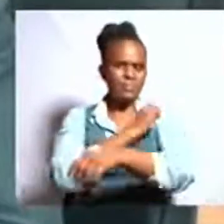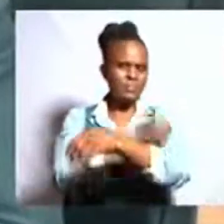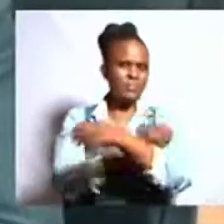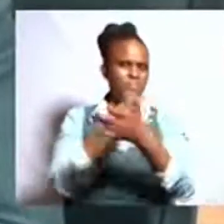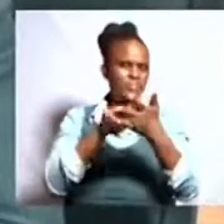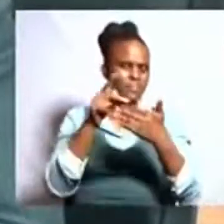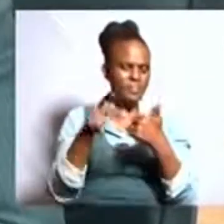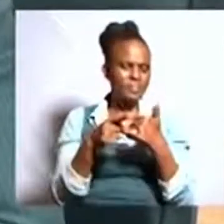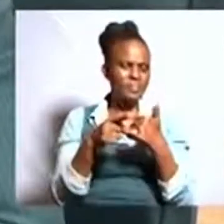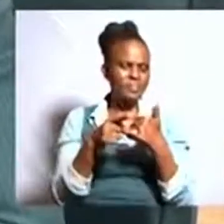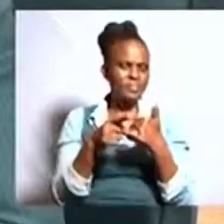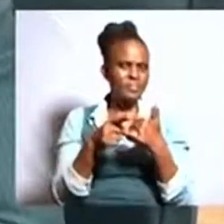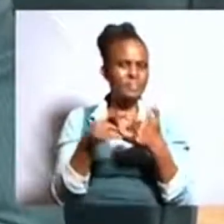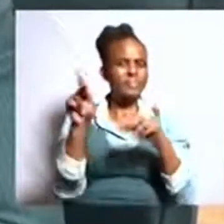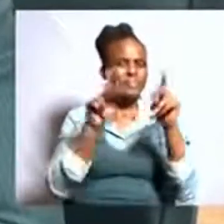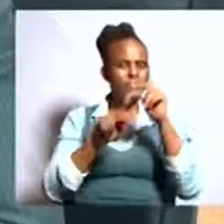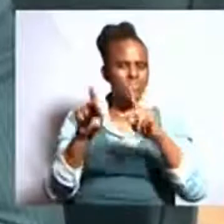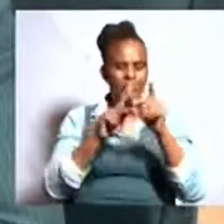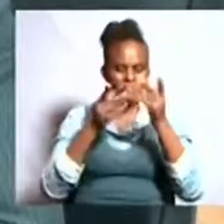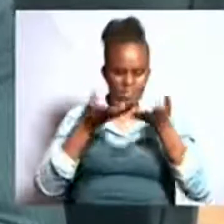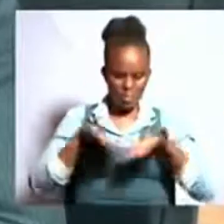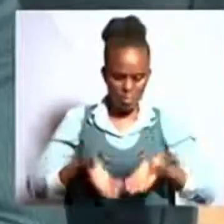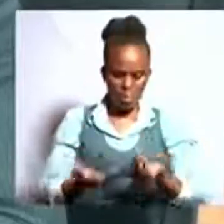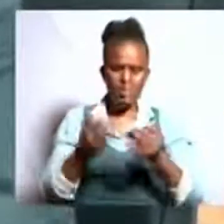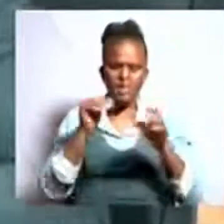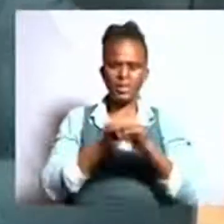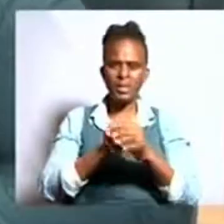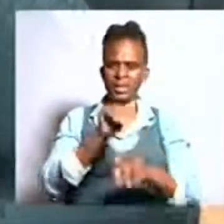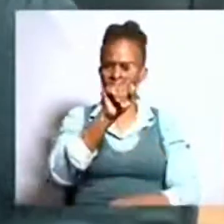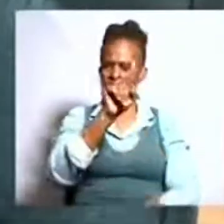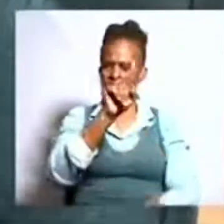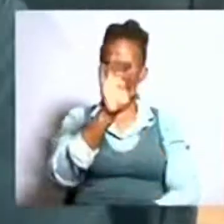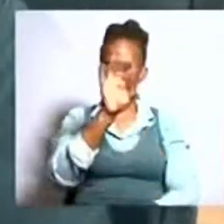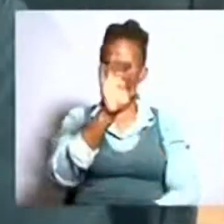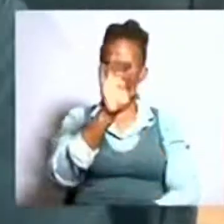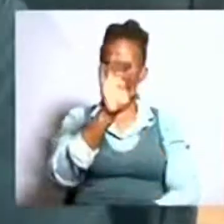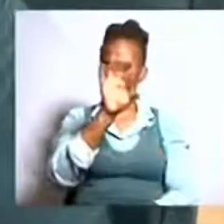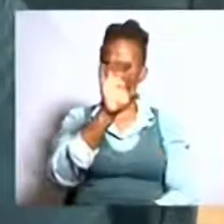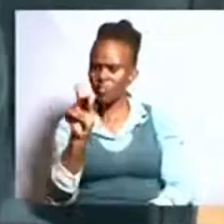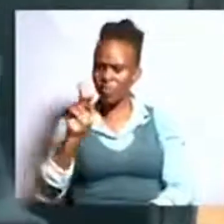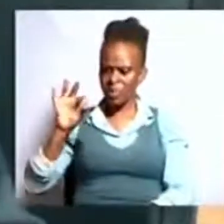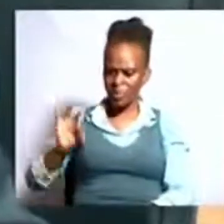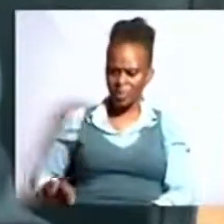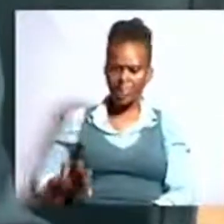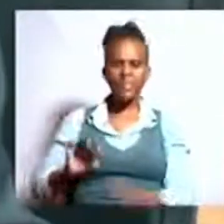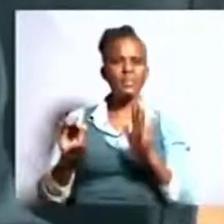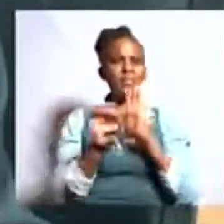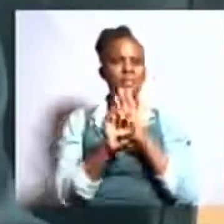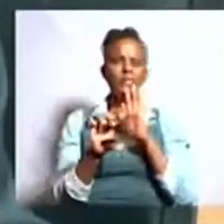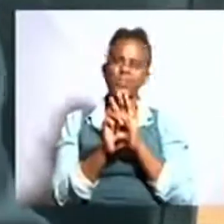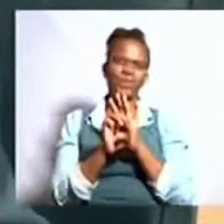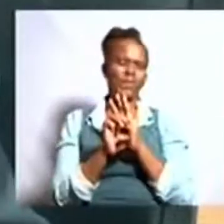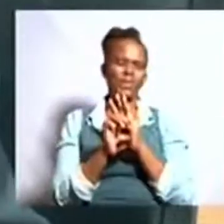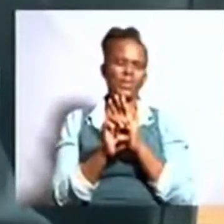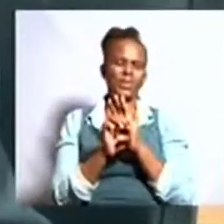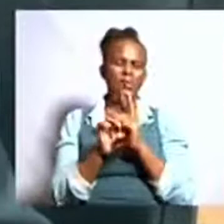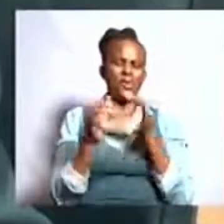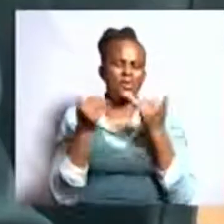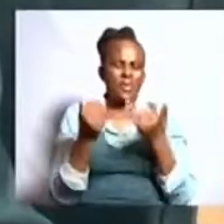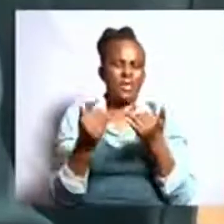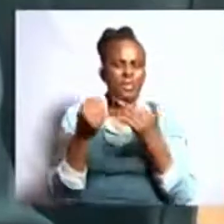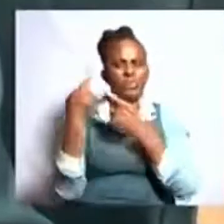program, and people born in 1967 are beneficiaries, as an example. Okay. Now, who was